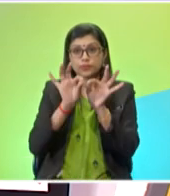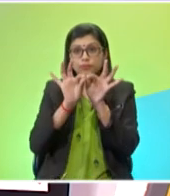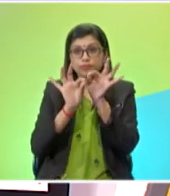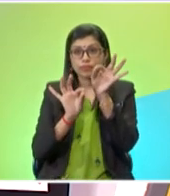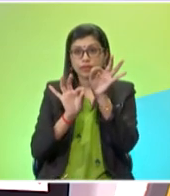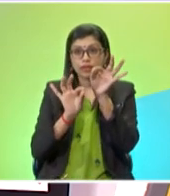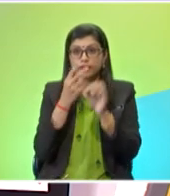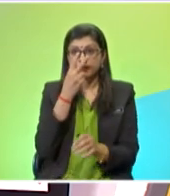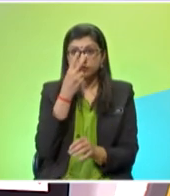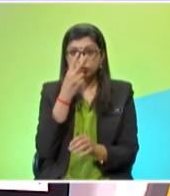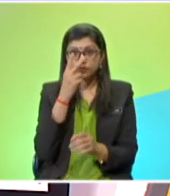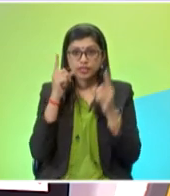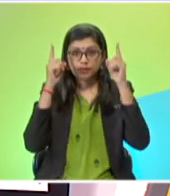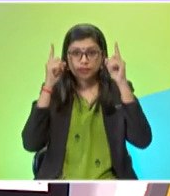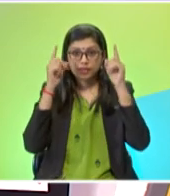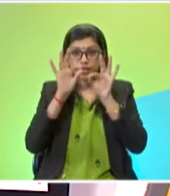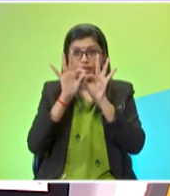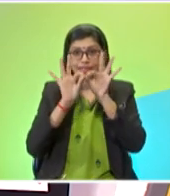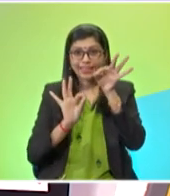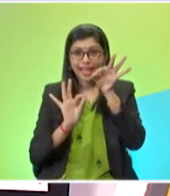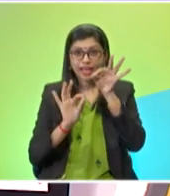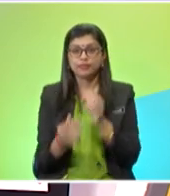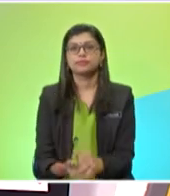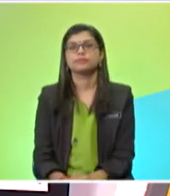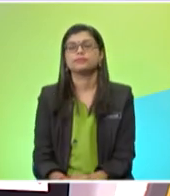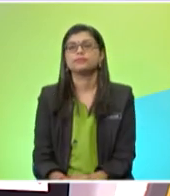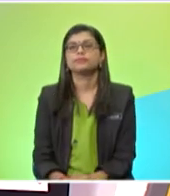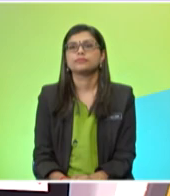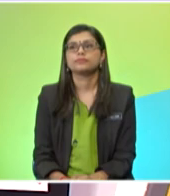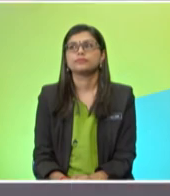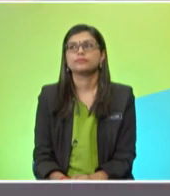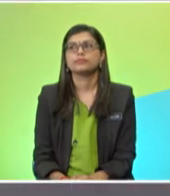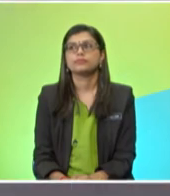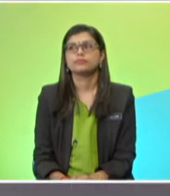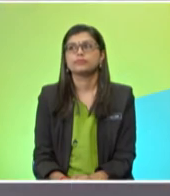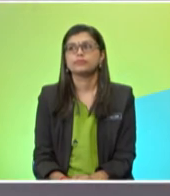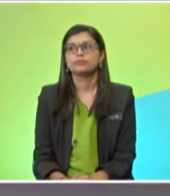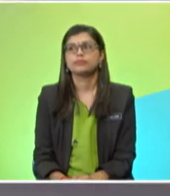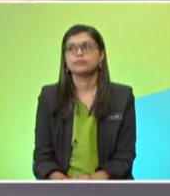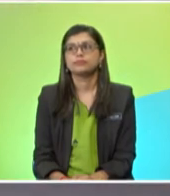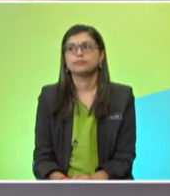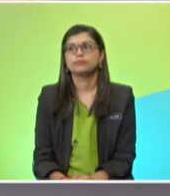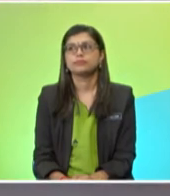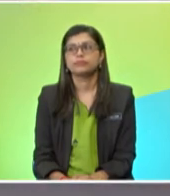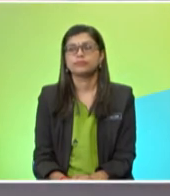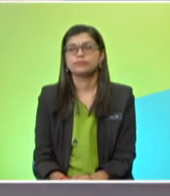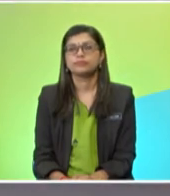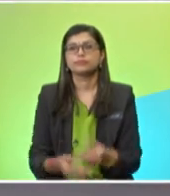Okay, so I'm gonna try my best. And we fold this thing up.